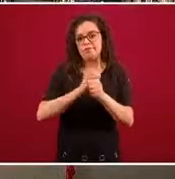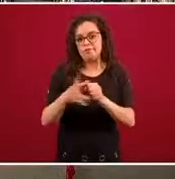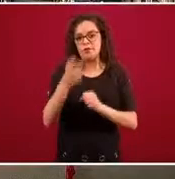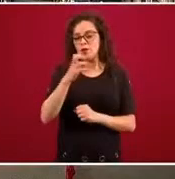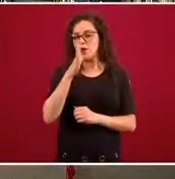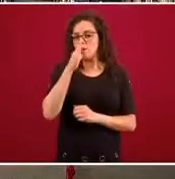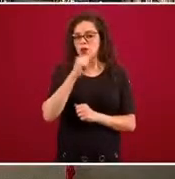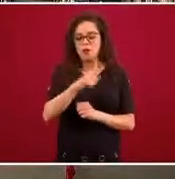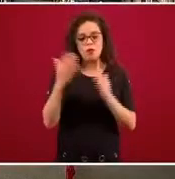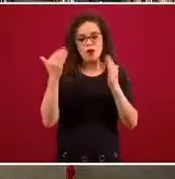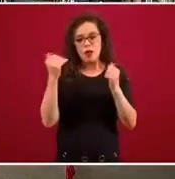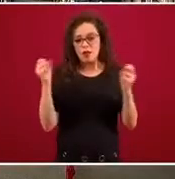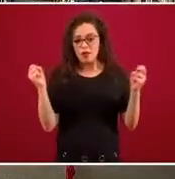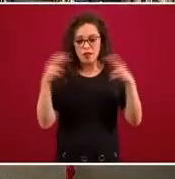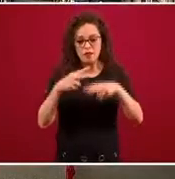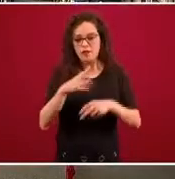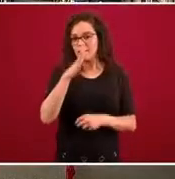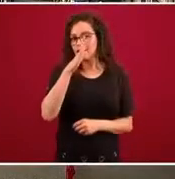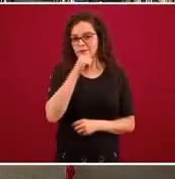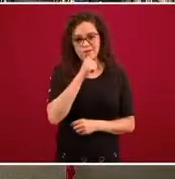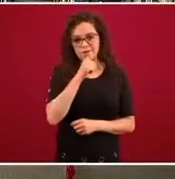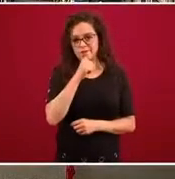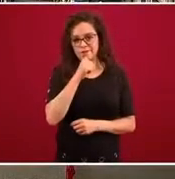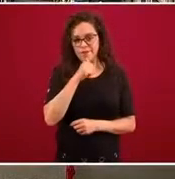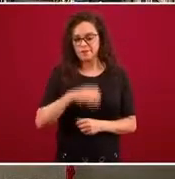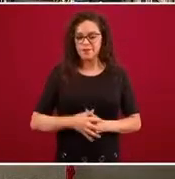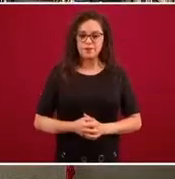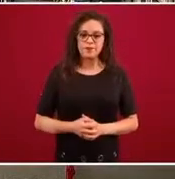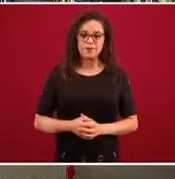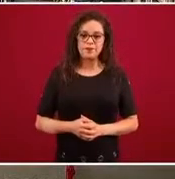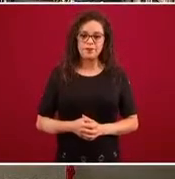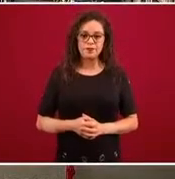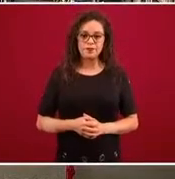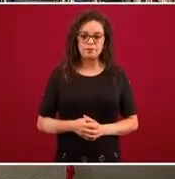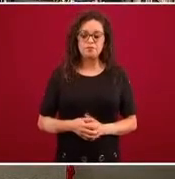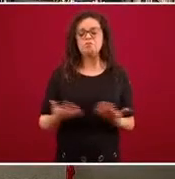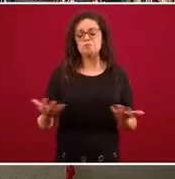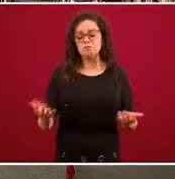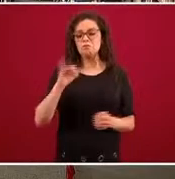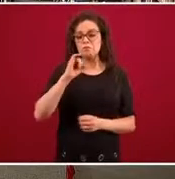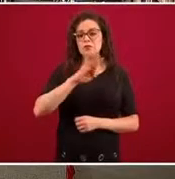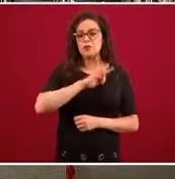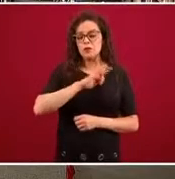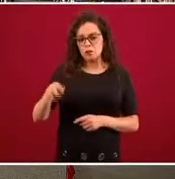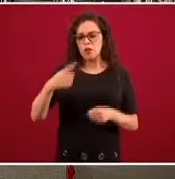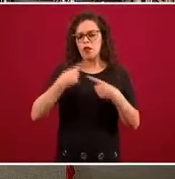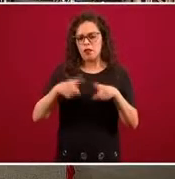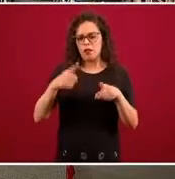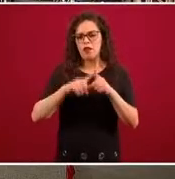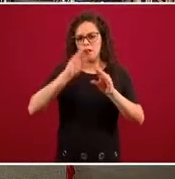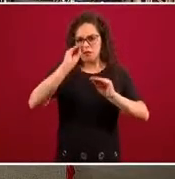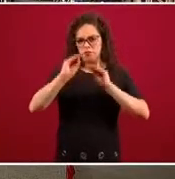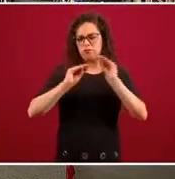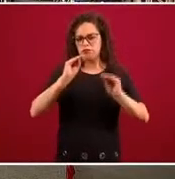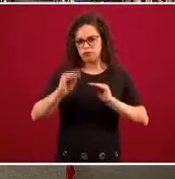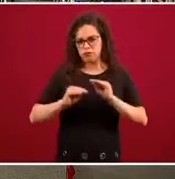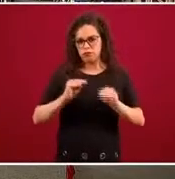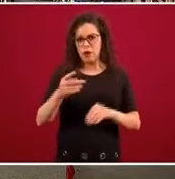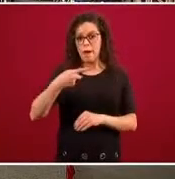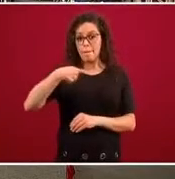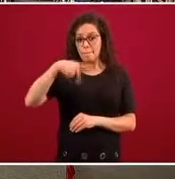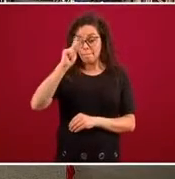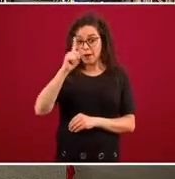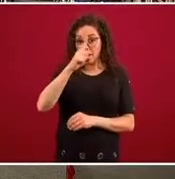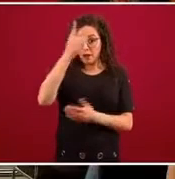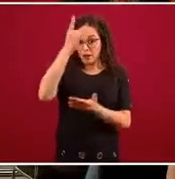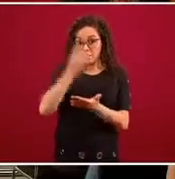Have you thought about video calling or other ways to do it? Yes, of course, there can be different types